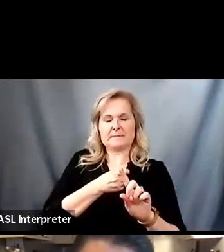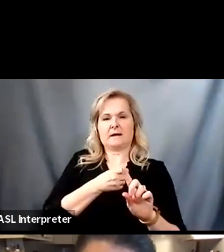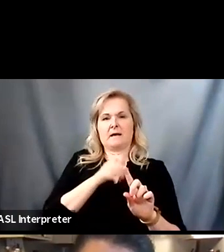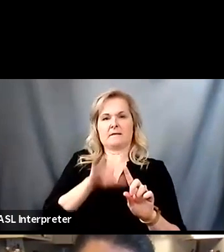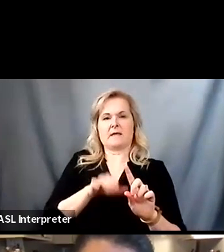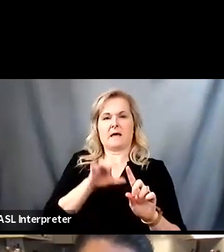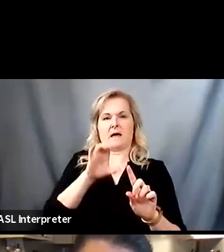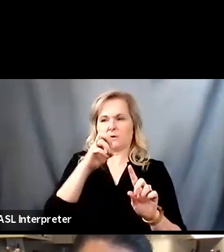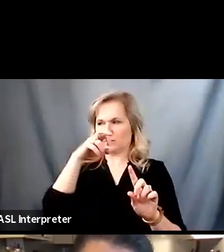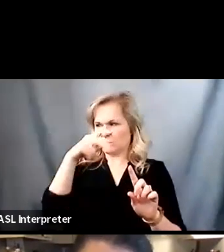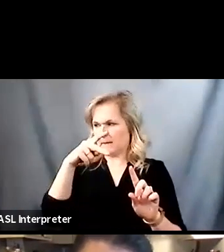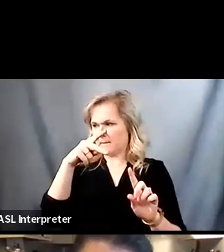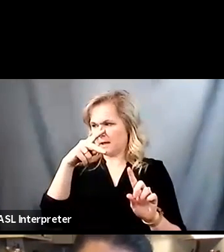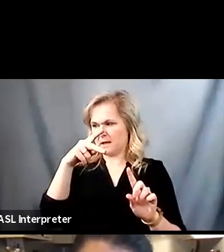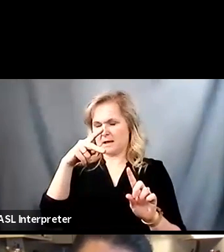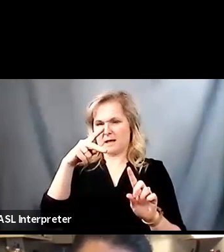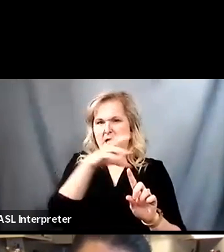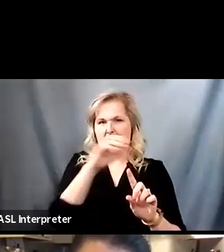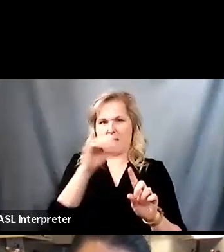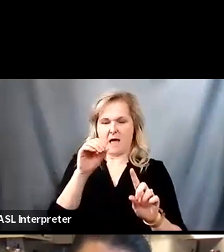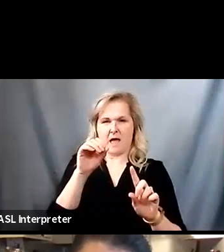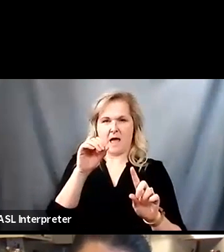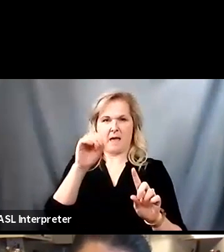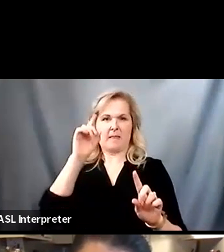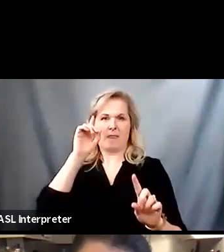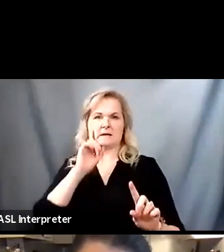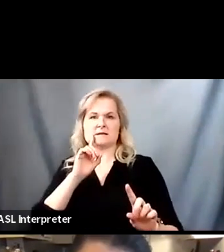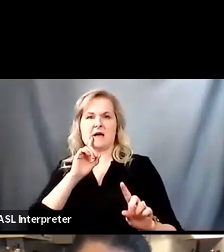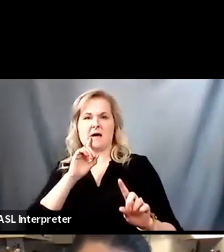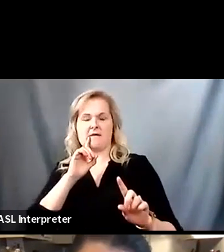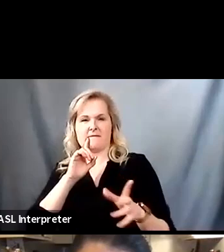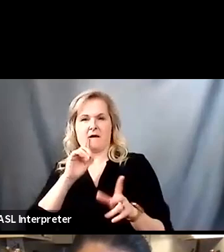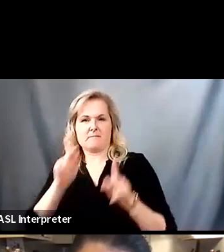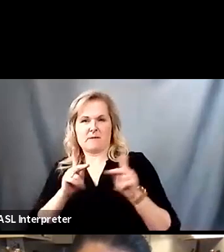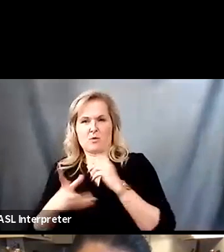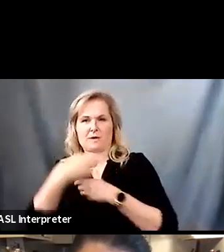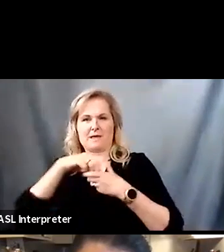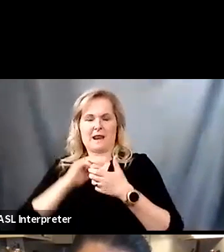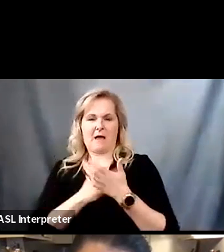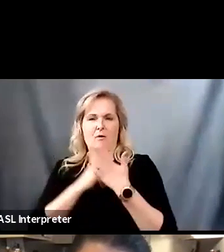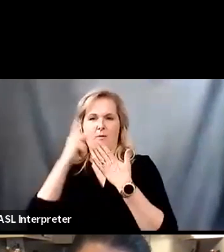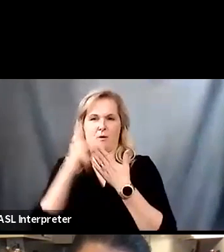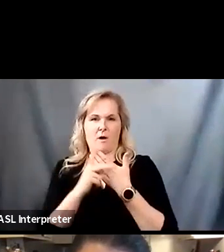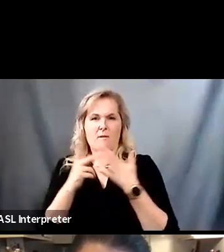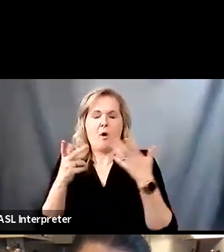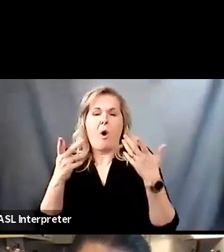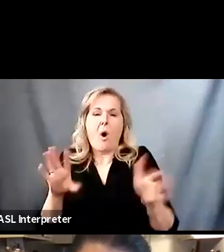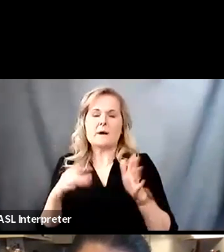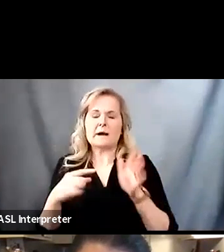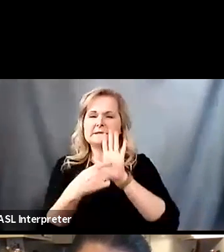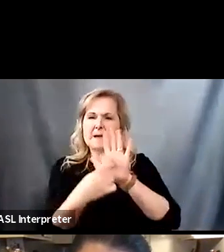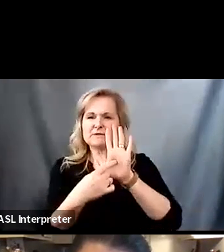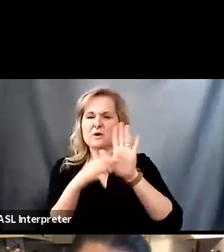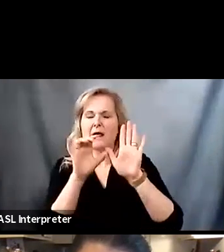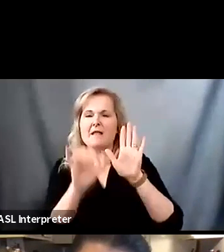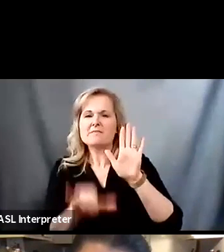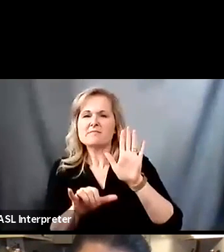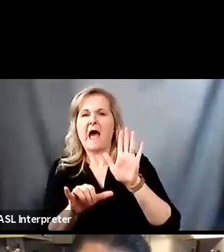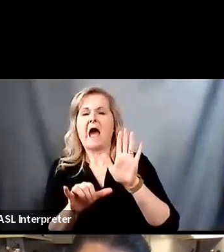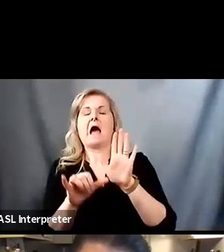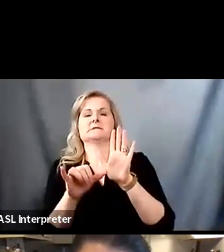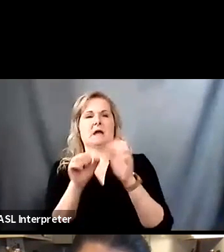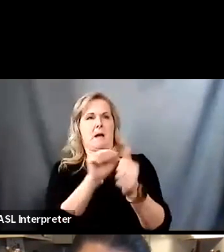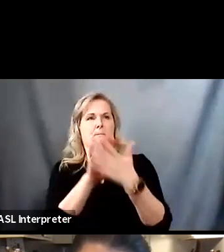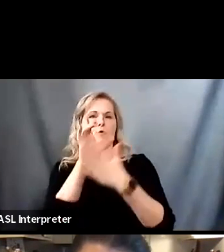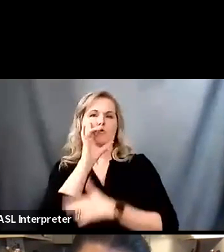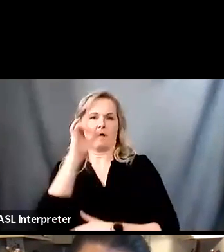the CRIP and deaf practitioners in our program, have already demonstrated what those practices can look like for me.